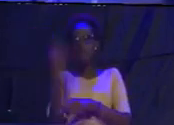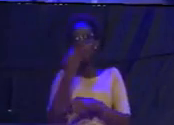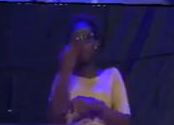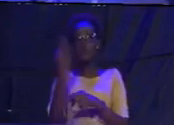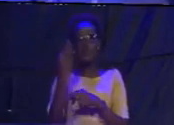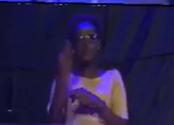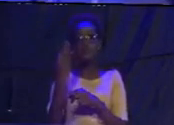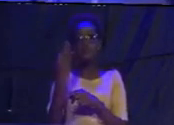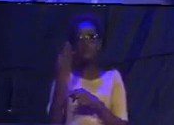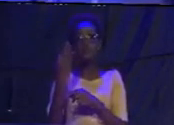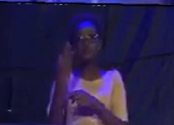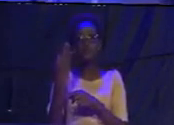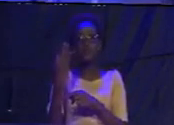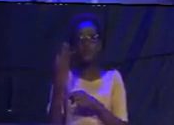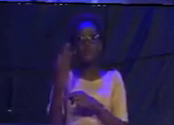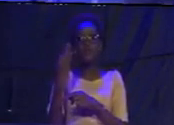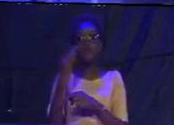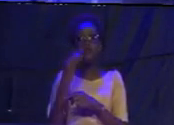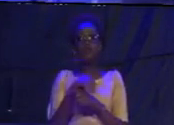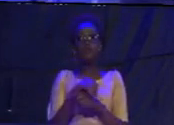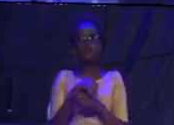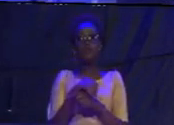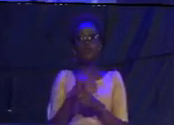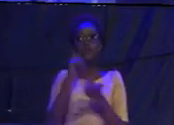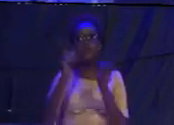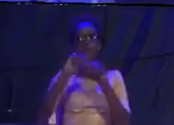These were African young men full of the power of the Holy